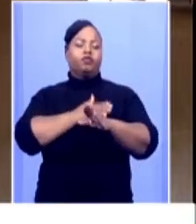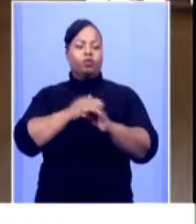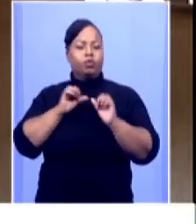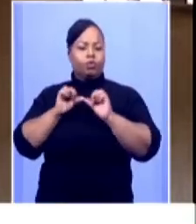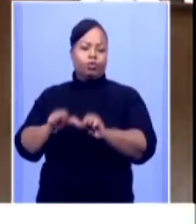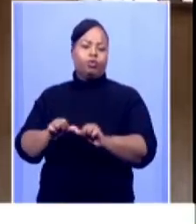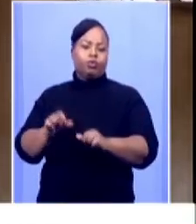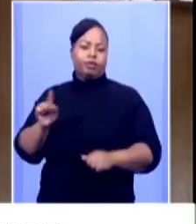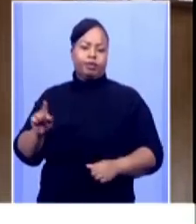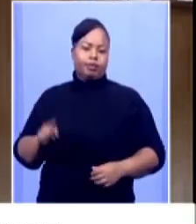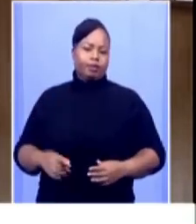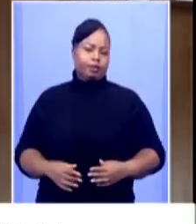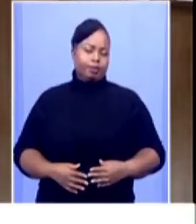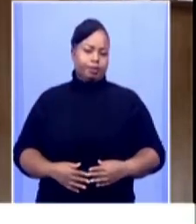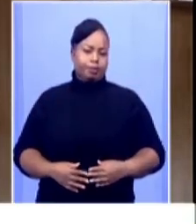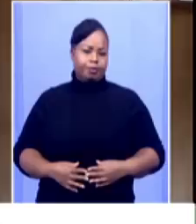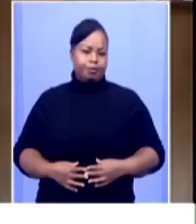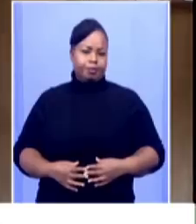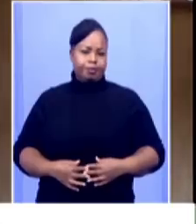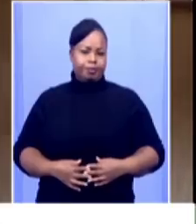trial, because